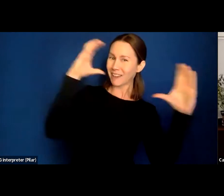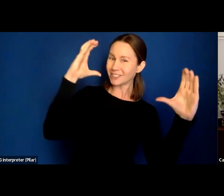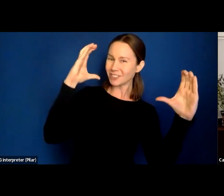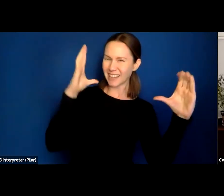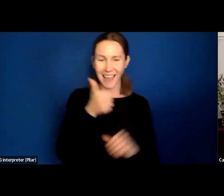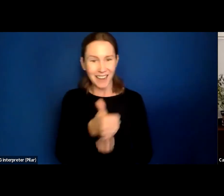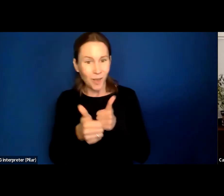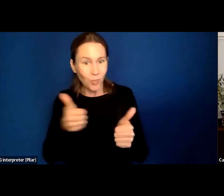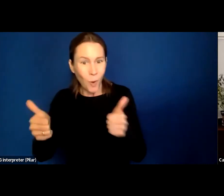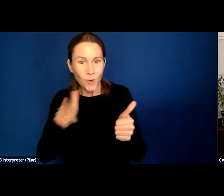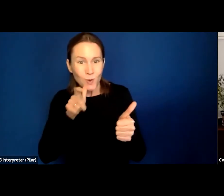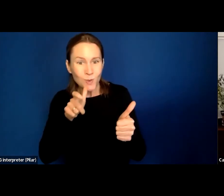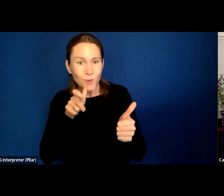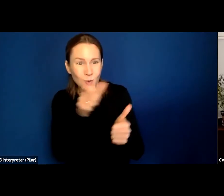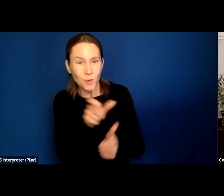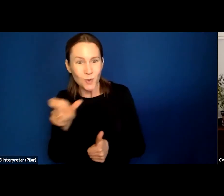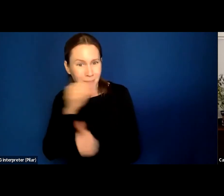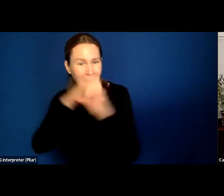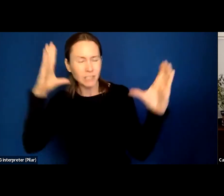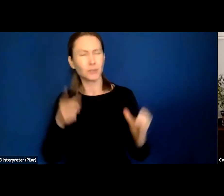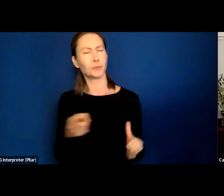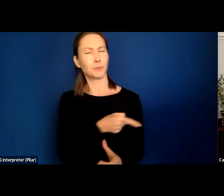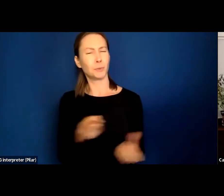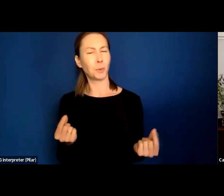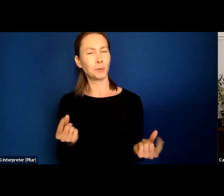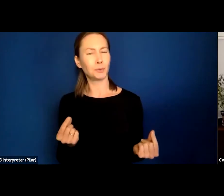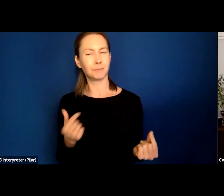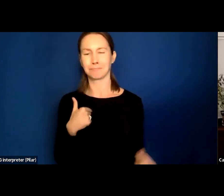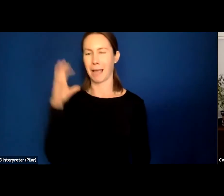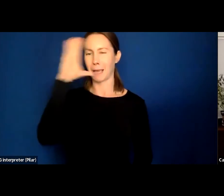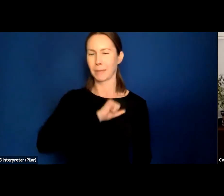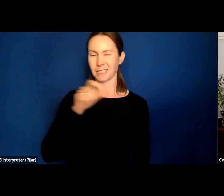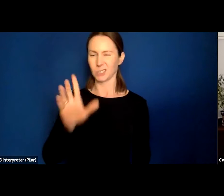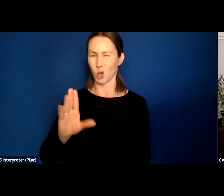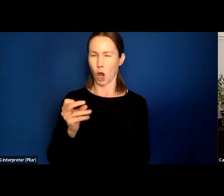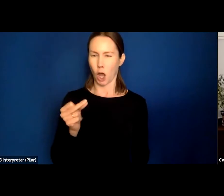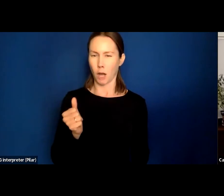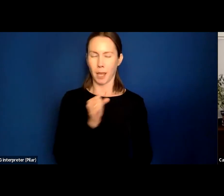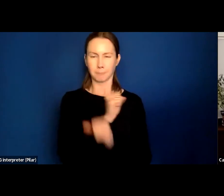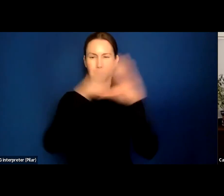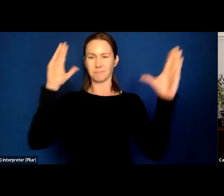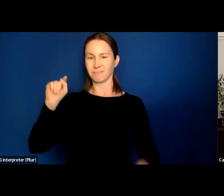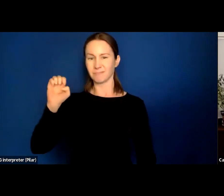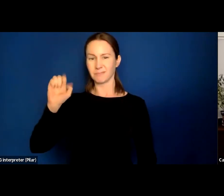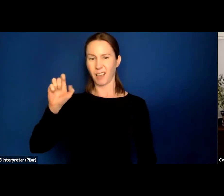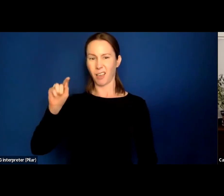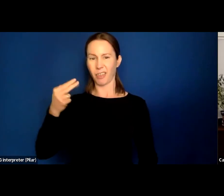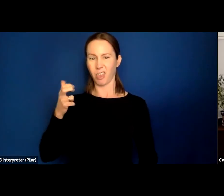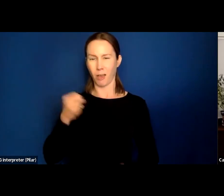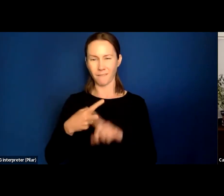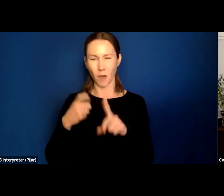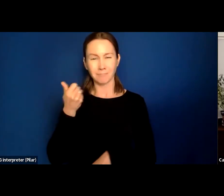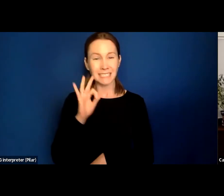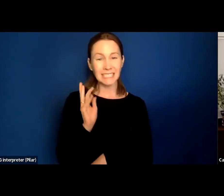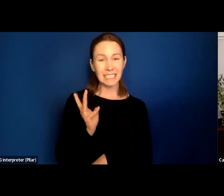doing? I'm guessing that many of us went to that dark place of telethons from the 1960s through